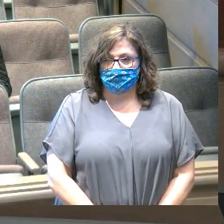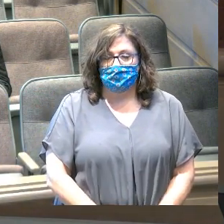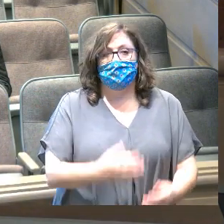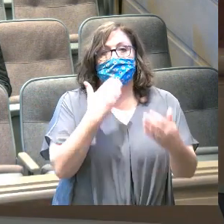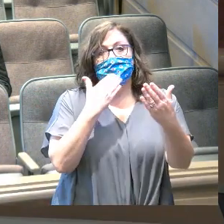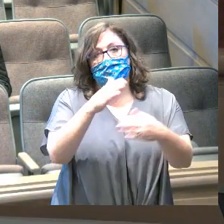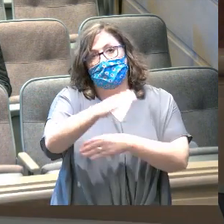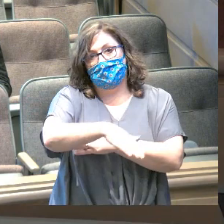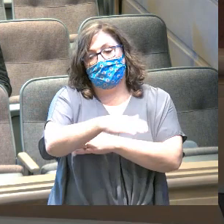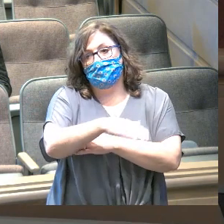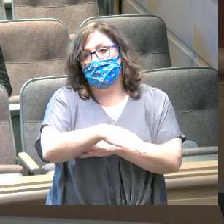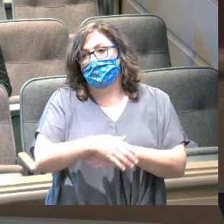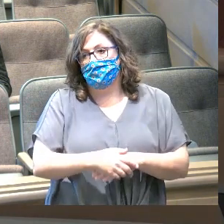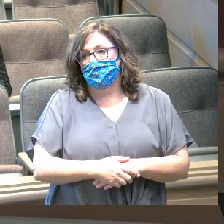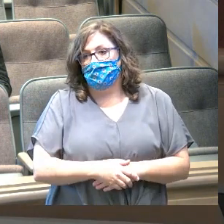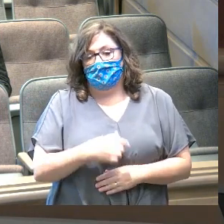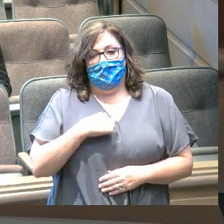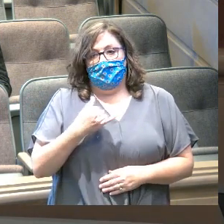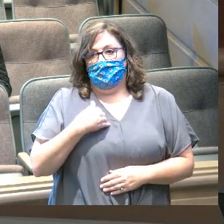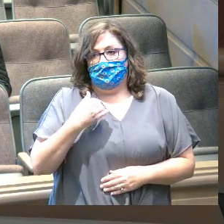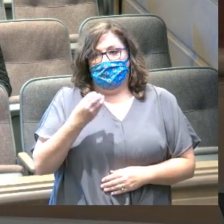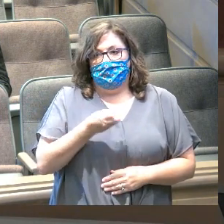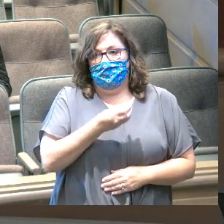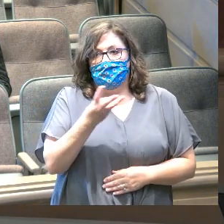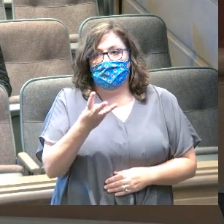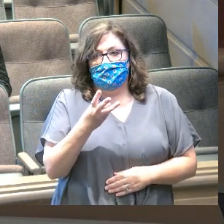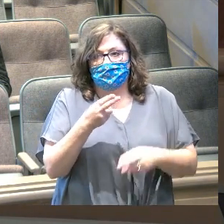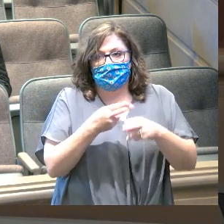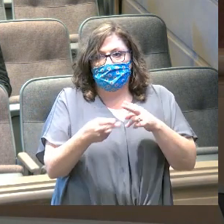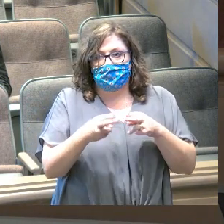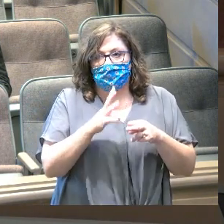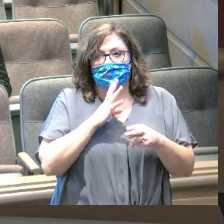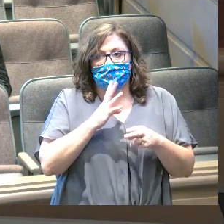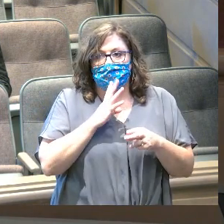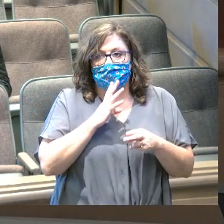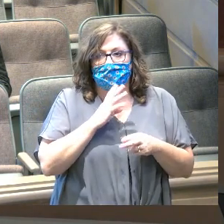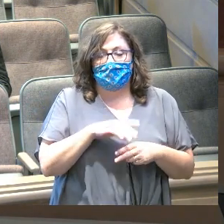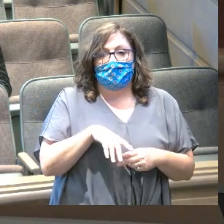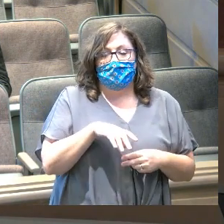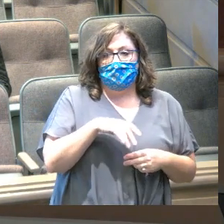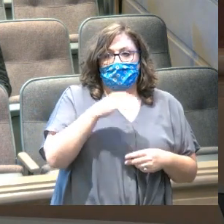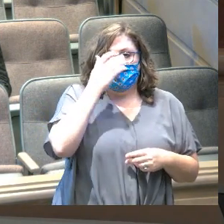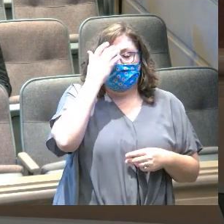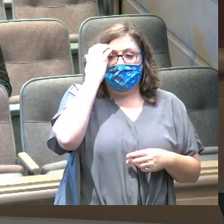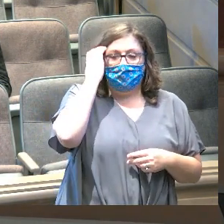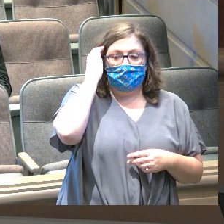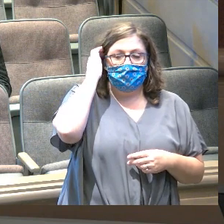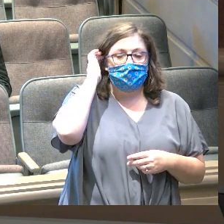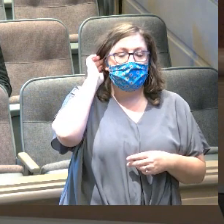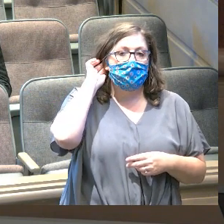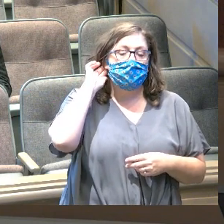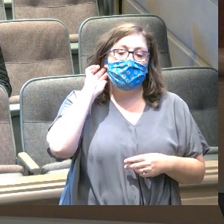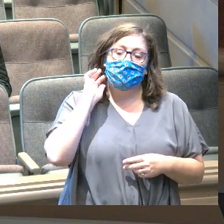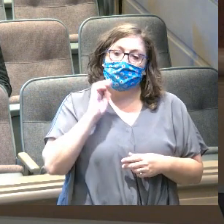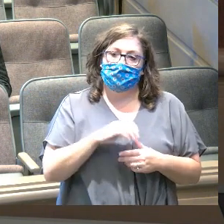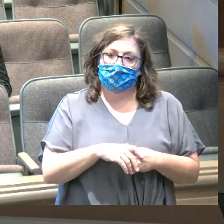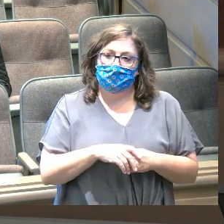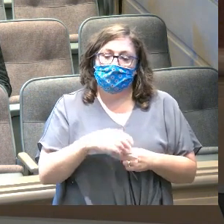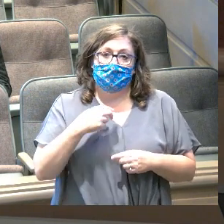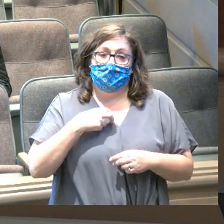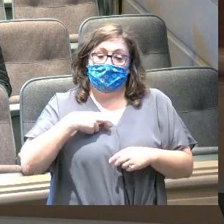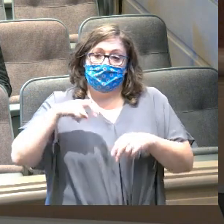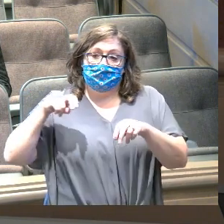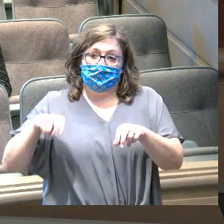Good afternoon, you all. I just have a few brief comments, but one that's not prepared. As I sat here in the